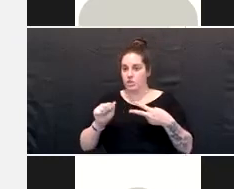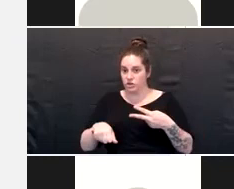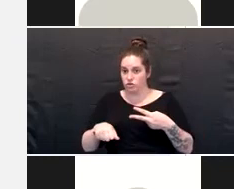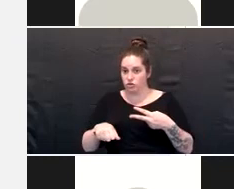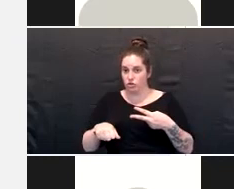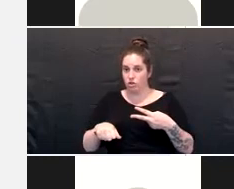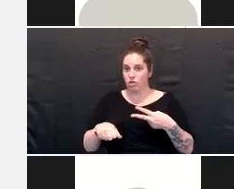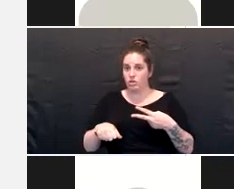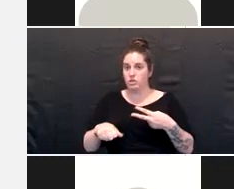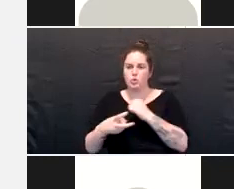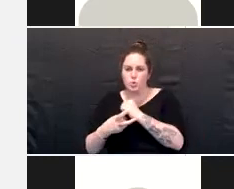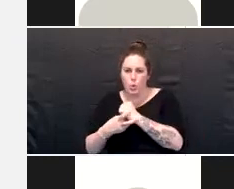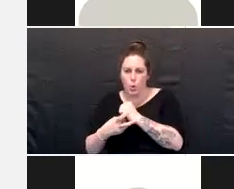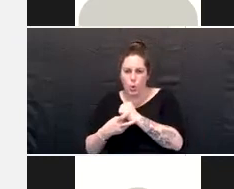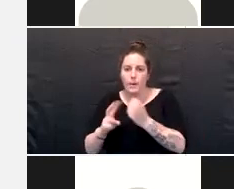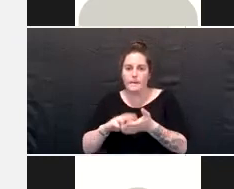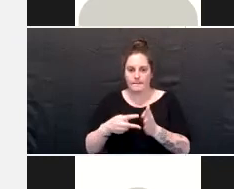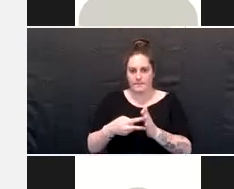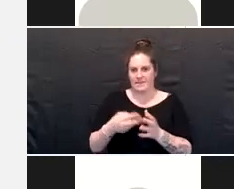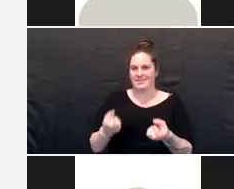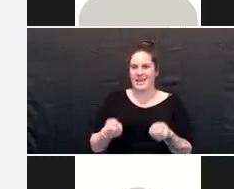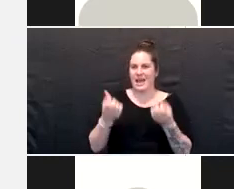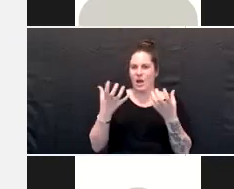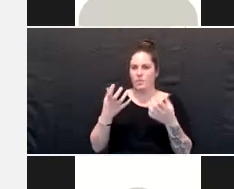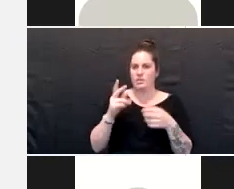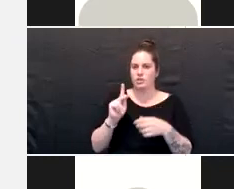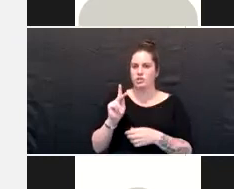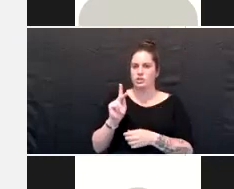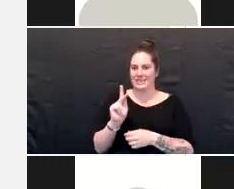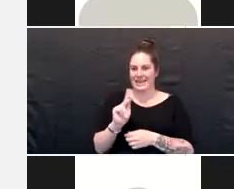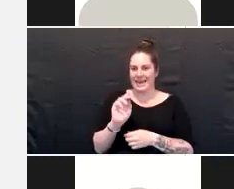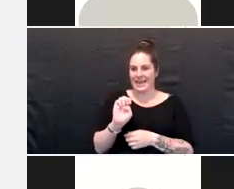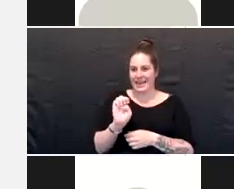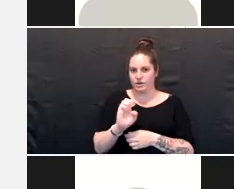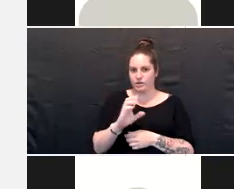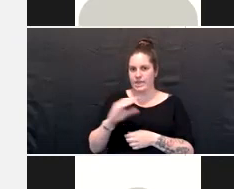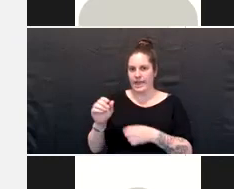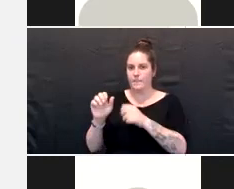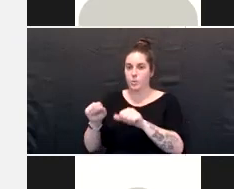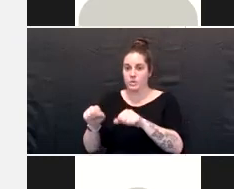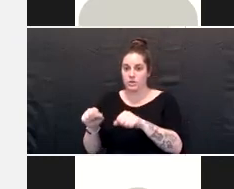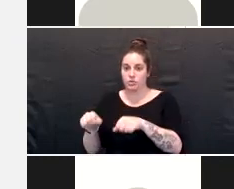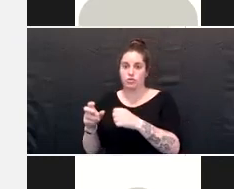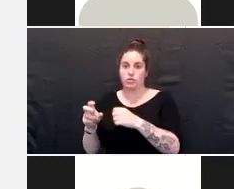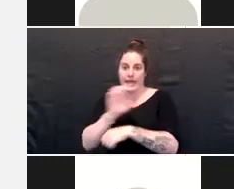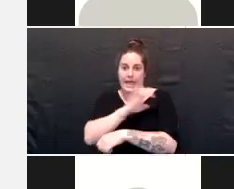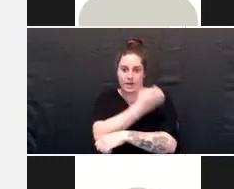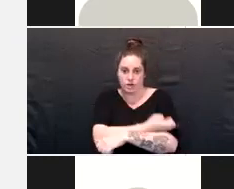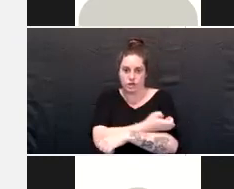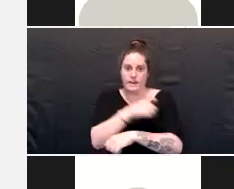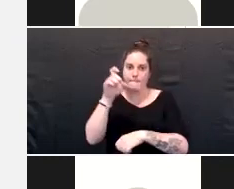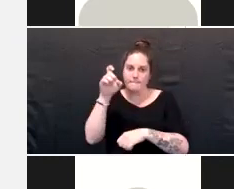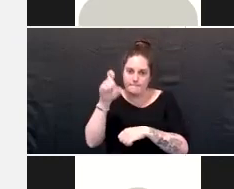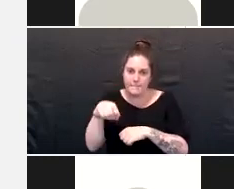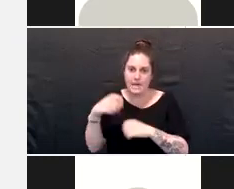can say that the amount of kinetic energy plus potential energy that we started with has to equal to